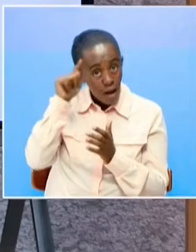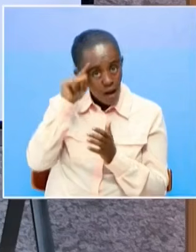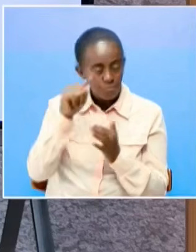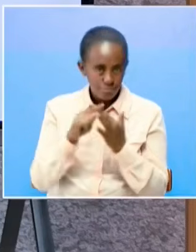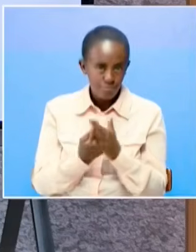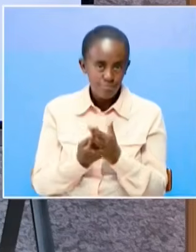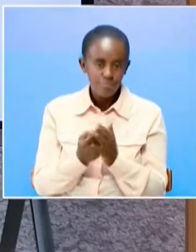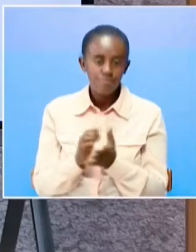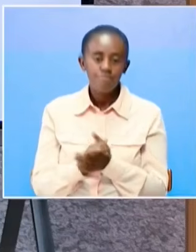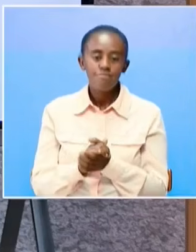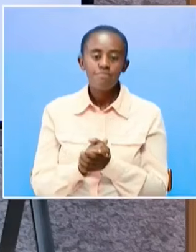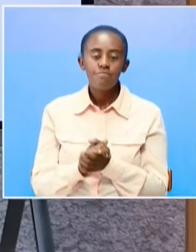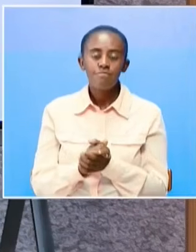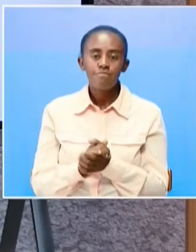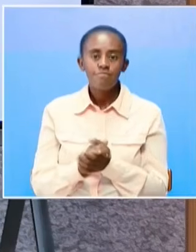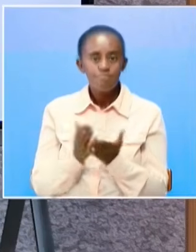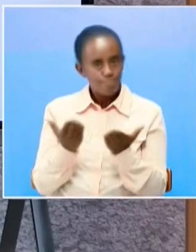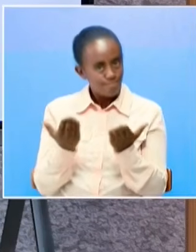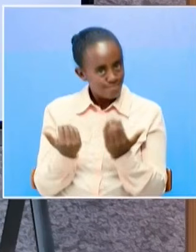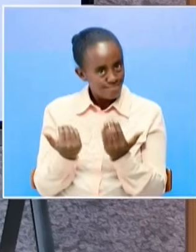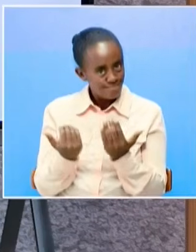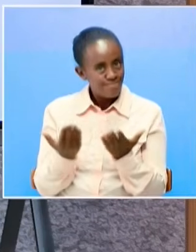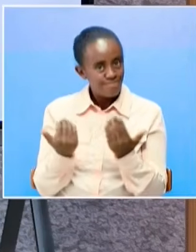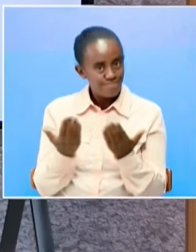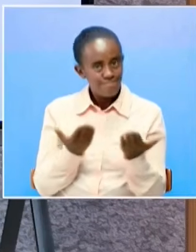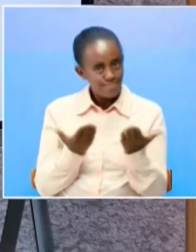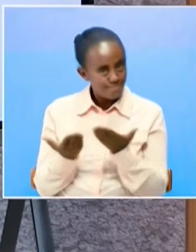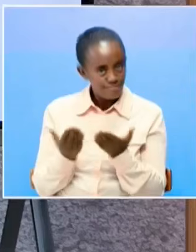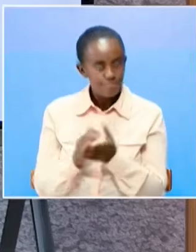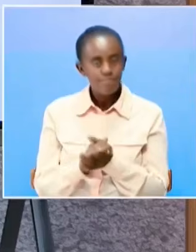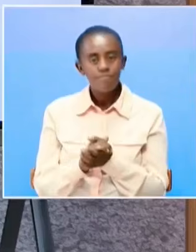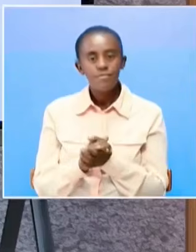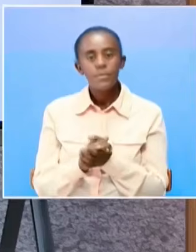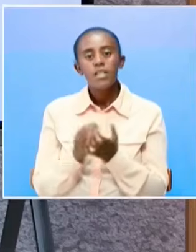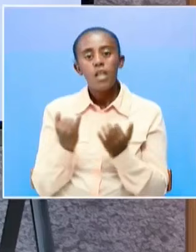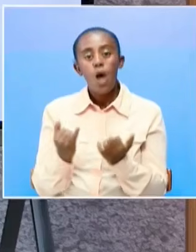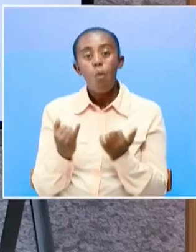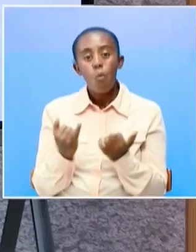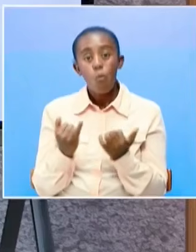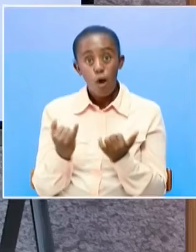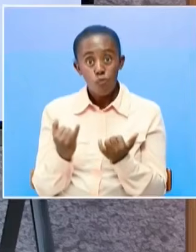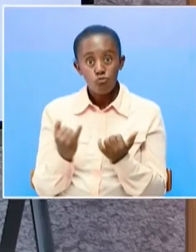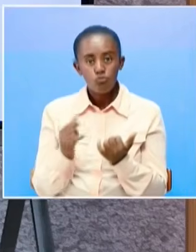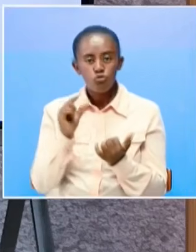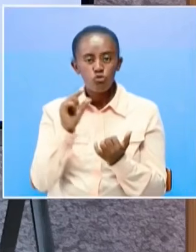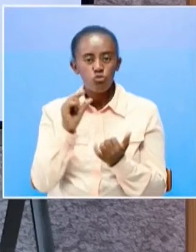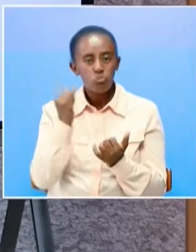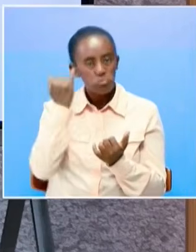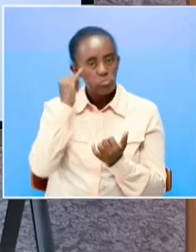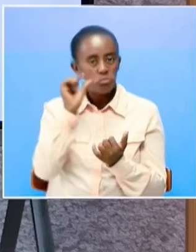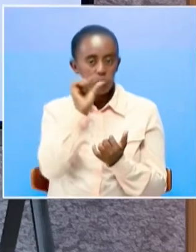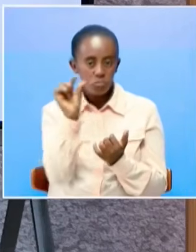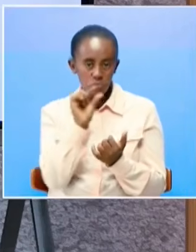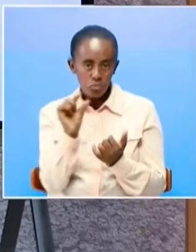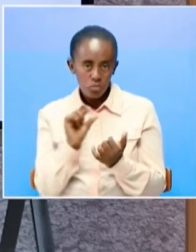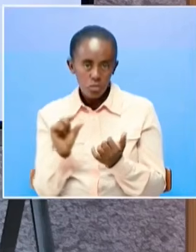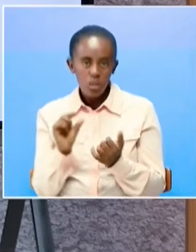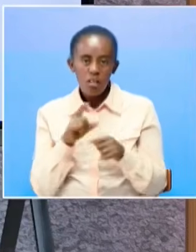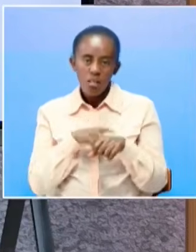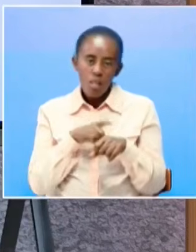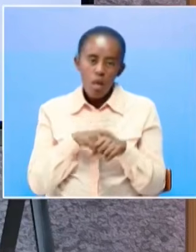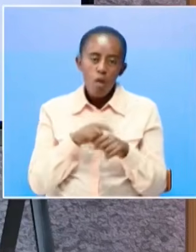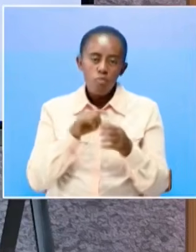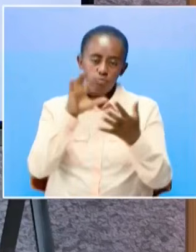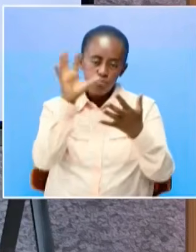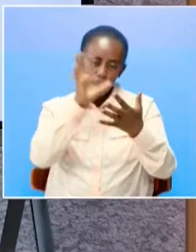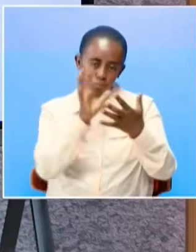Yes? Come on. Now, I'm going to write certain point about her because we don't have time to